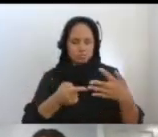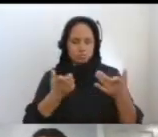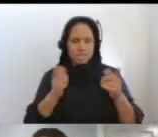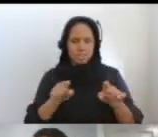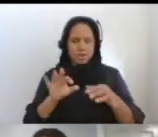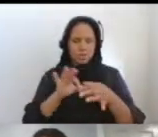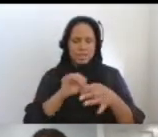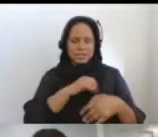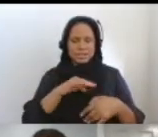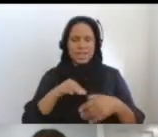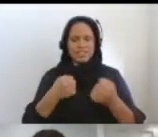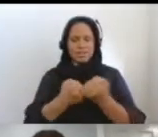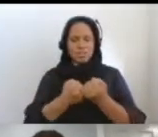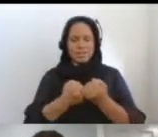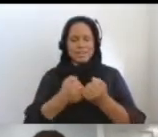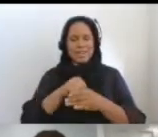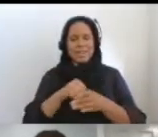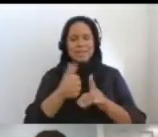in the self-directed model.